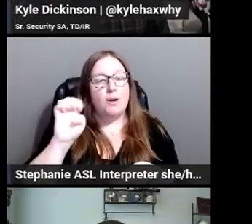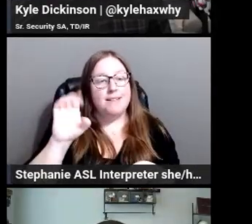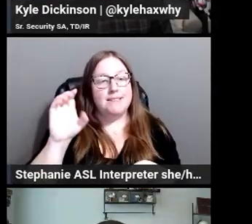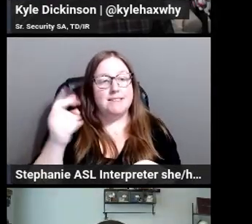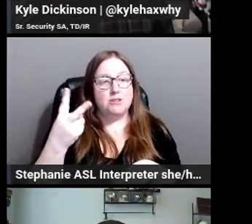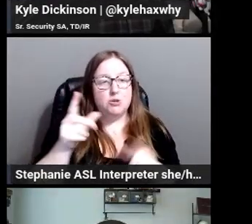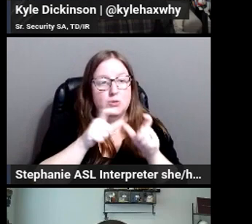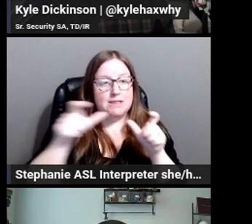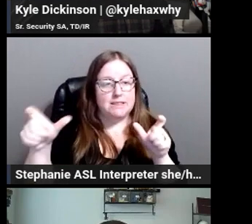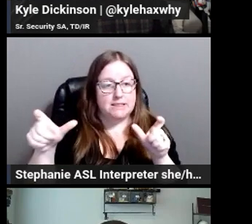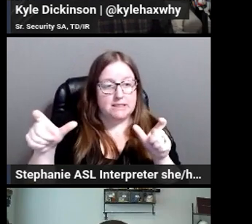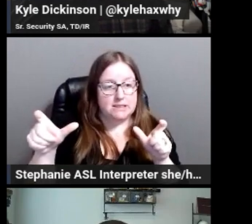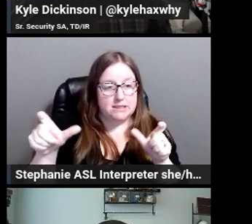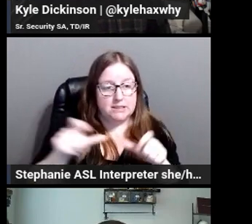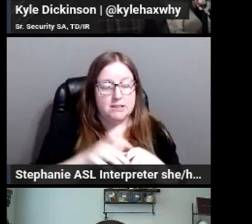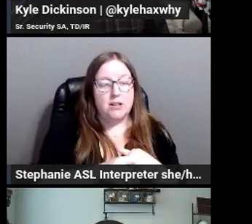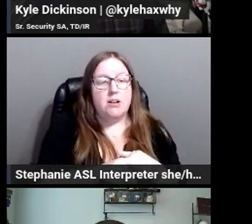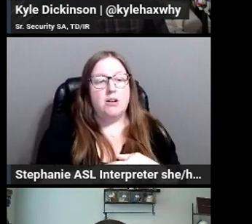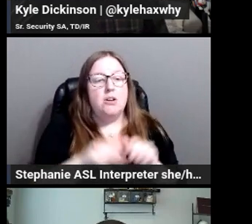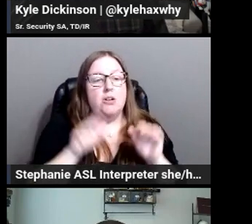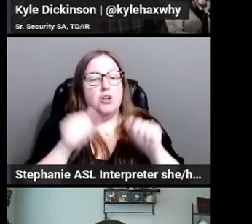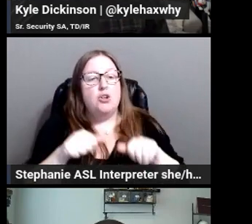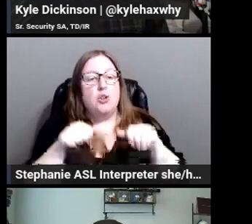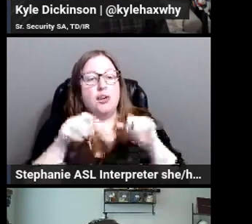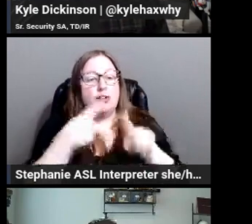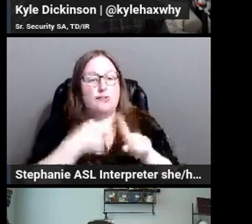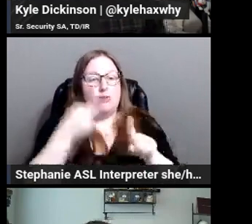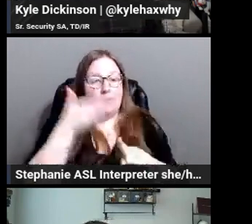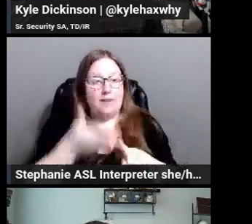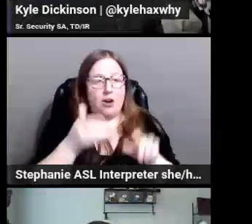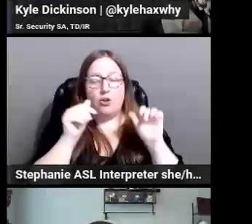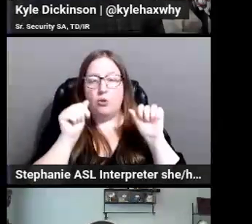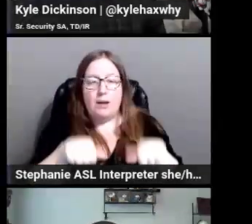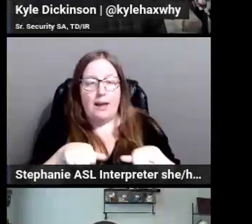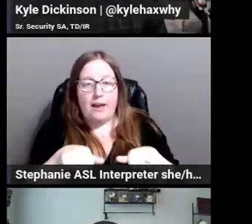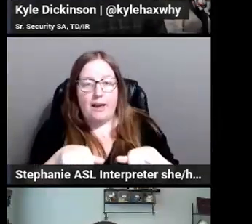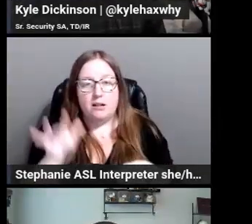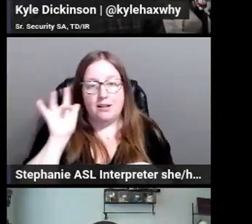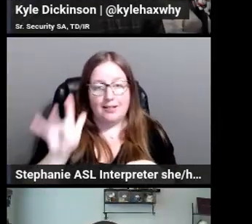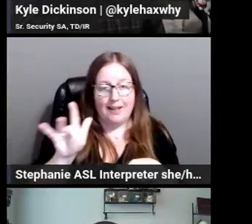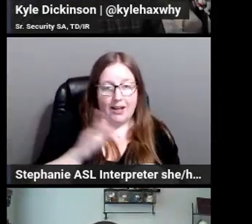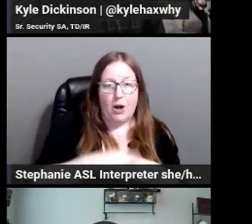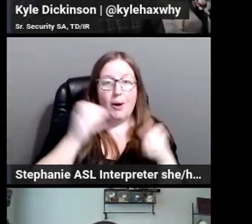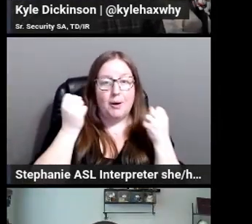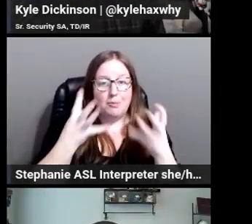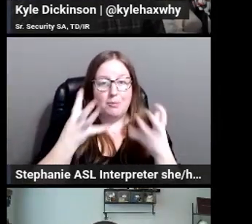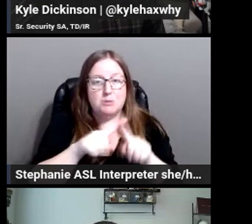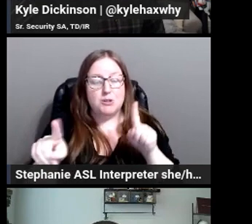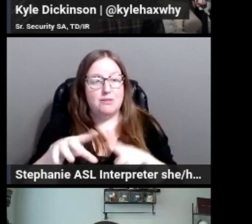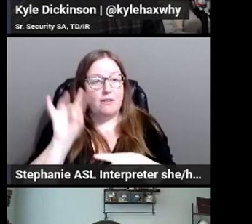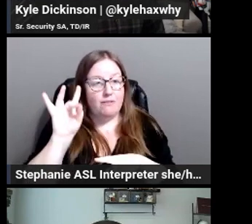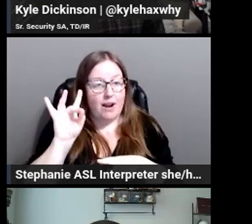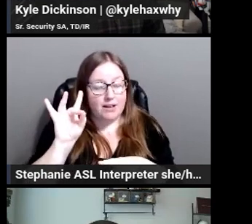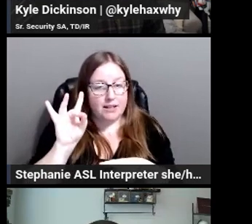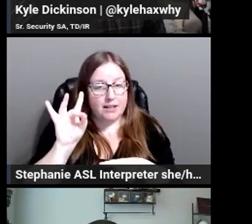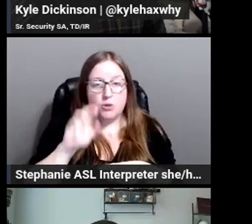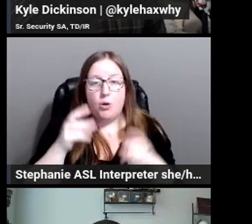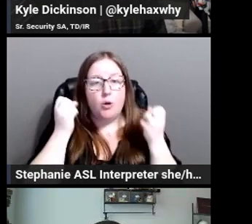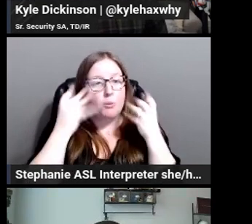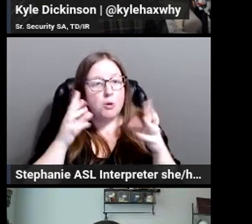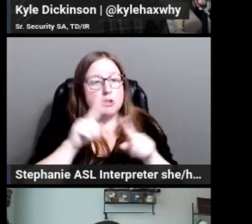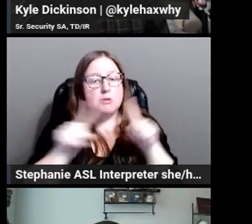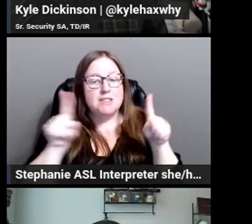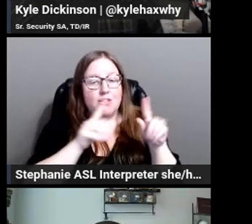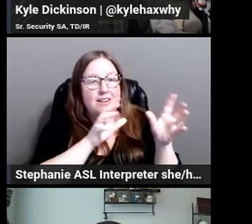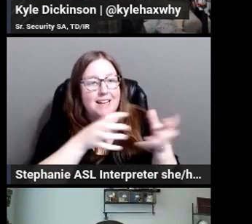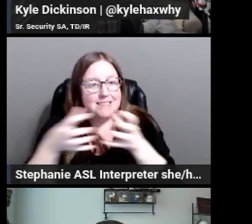EC2 instance. You can do that from here, right? So you can click on multiple different findings or multiple different